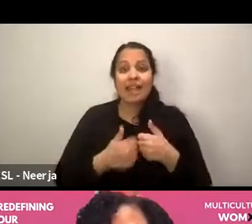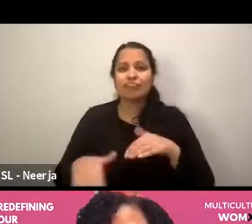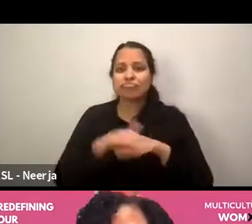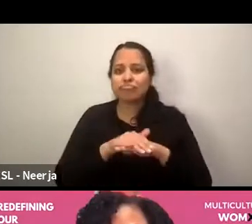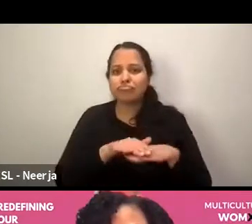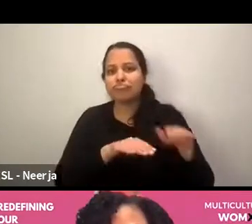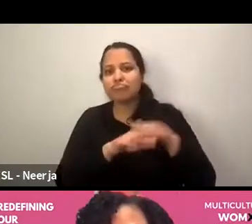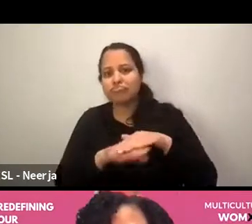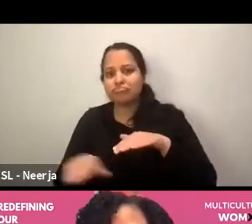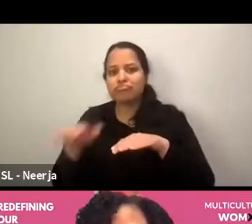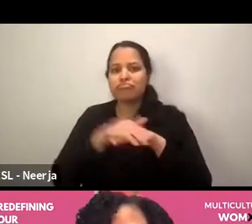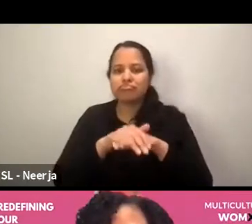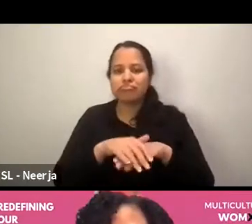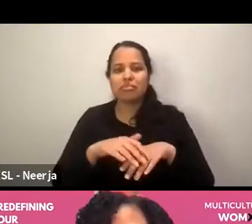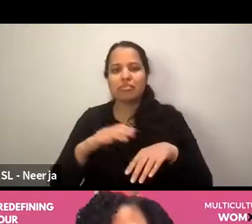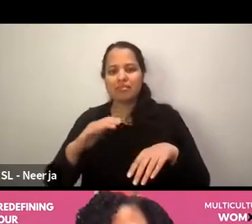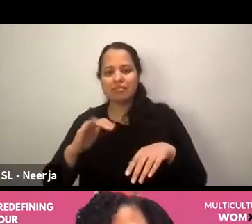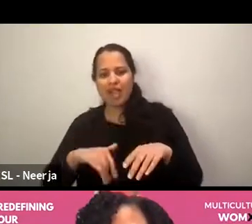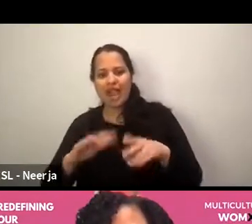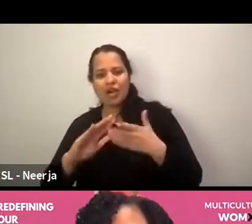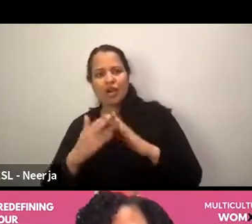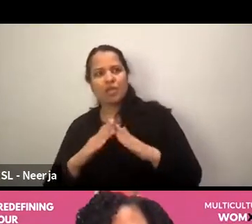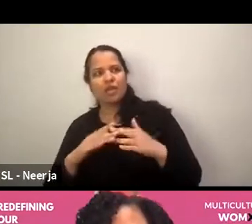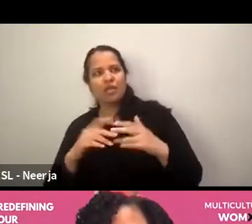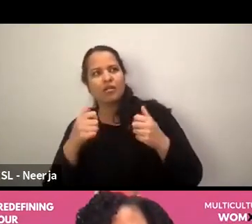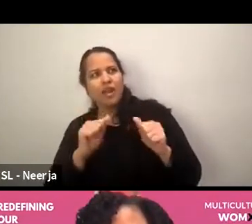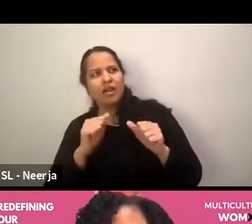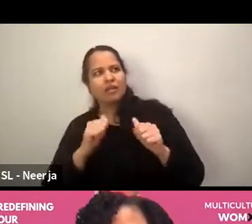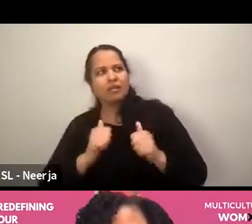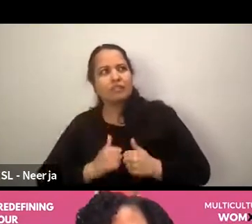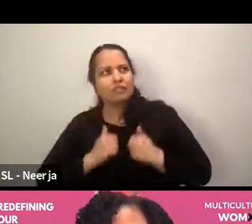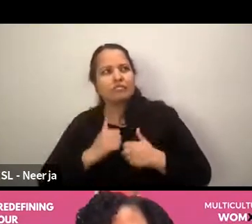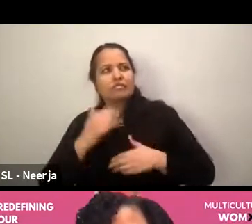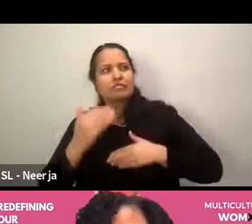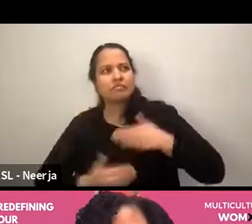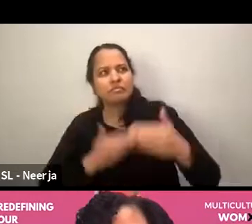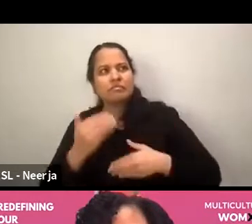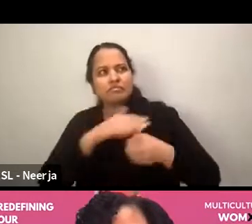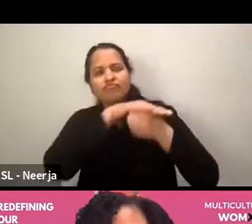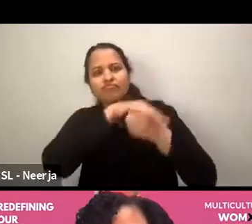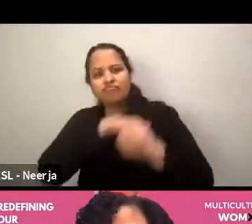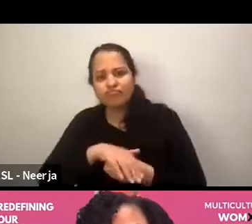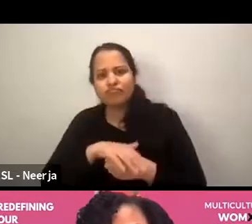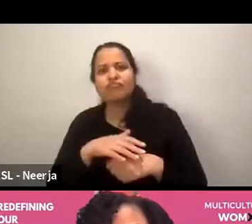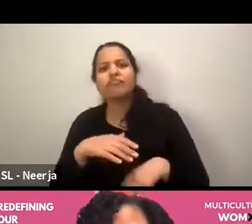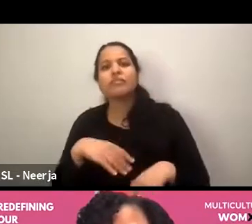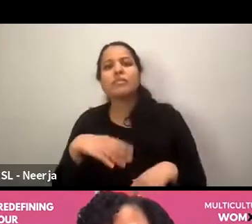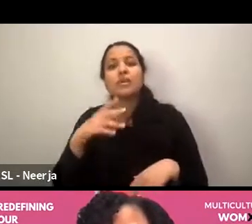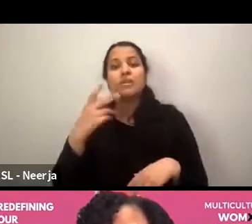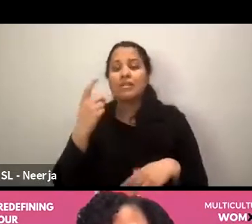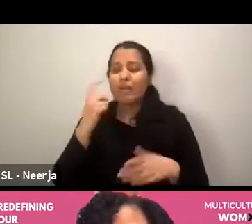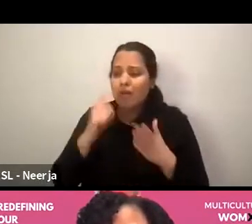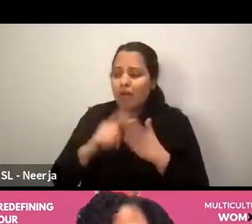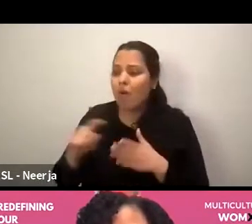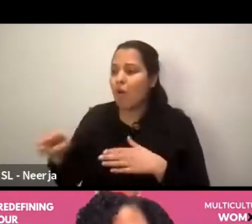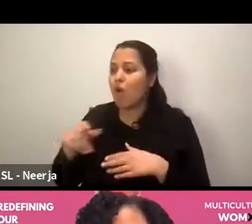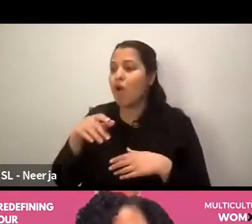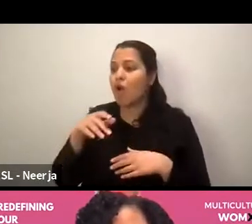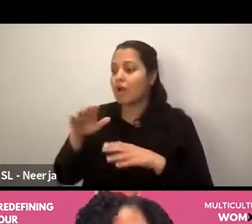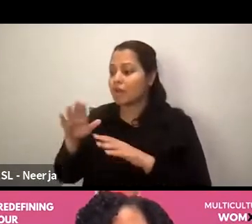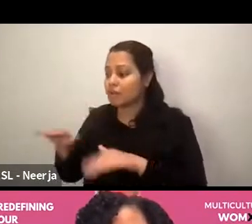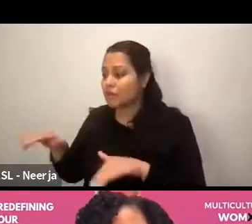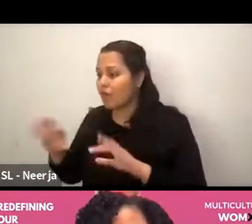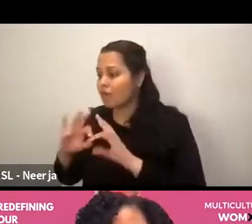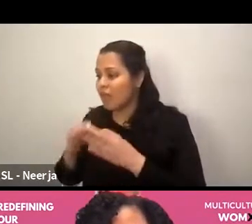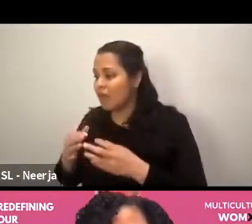other for a community that is trying to survive. We've had cases where mothers have had to leave their children, their smaller